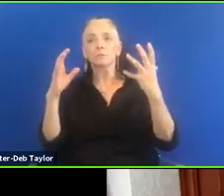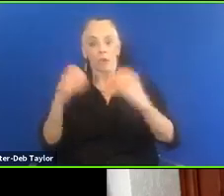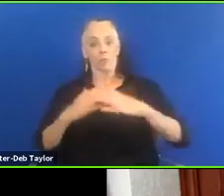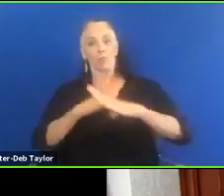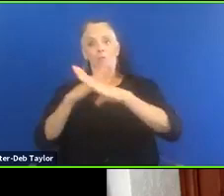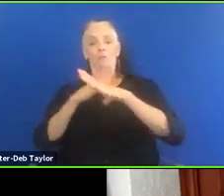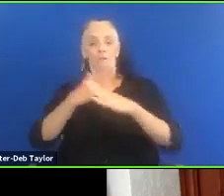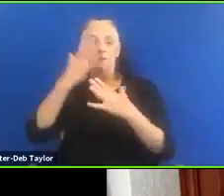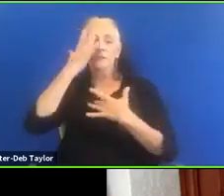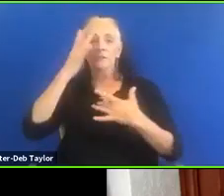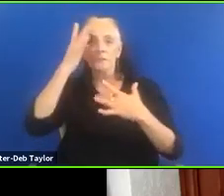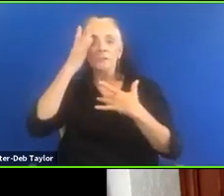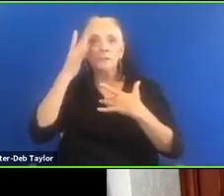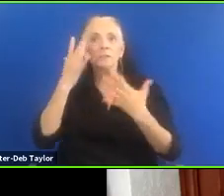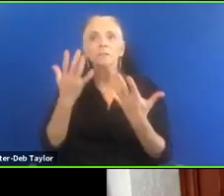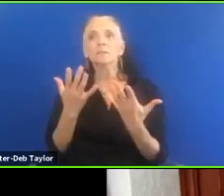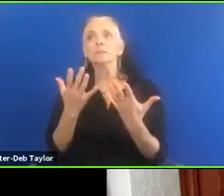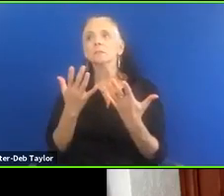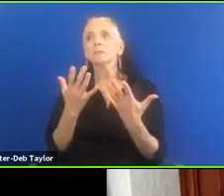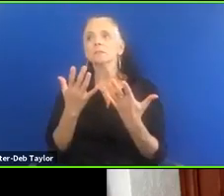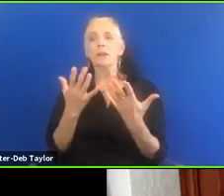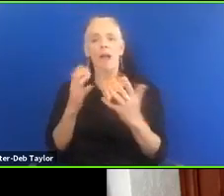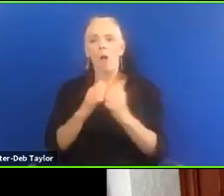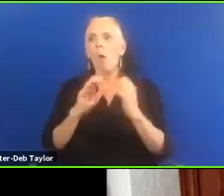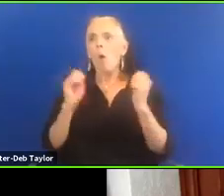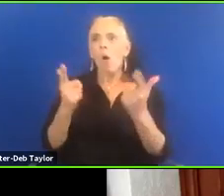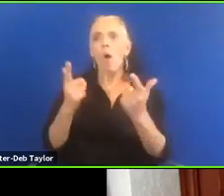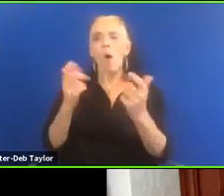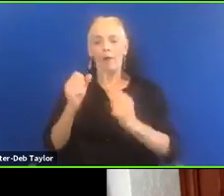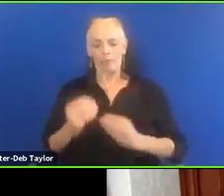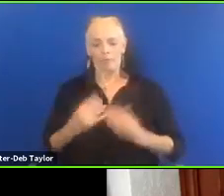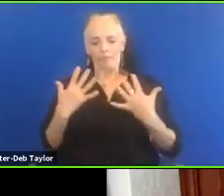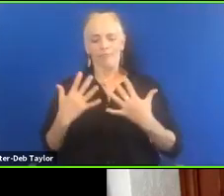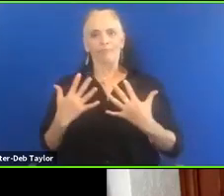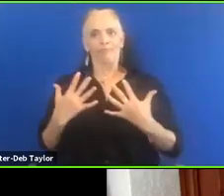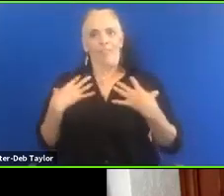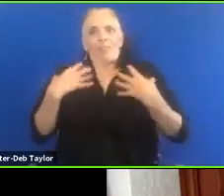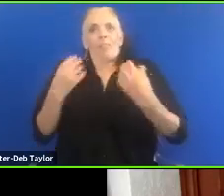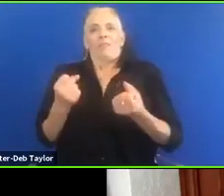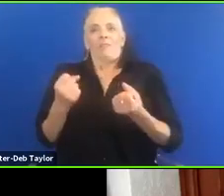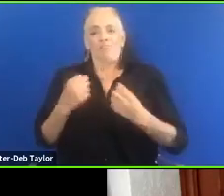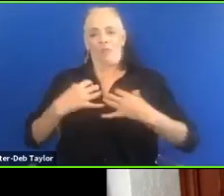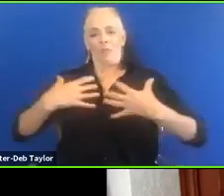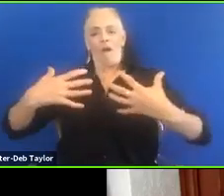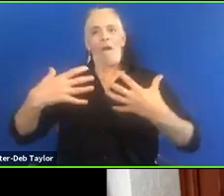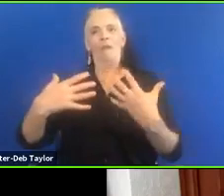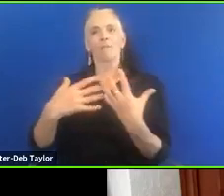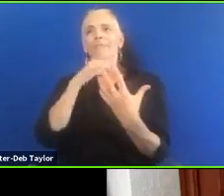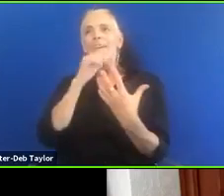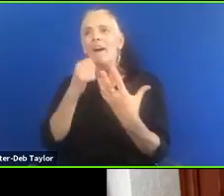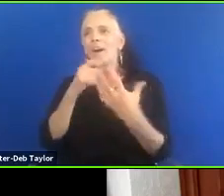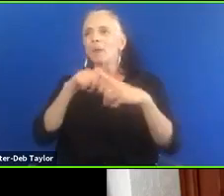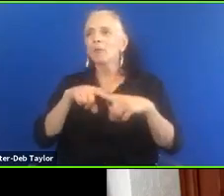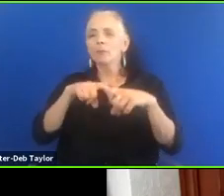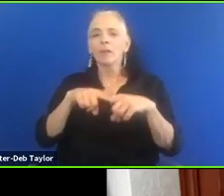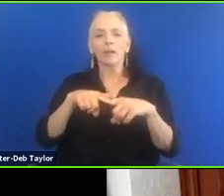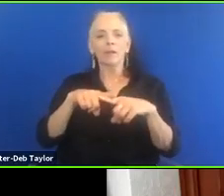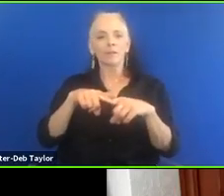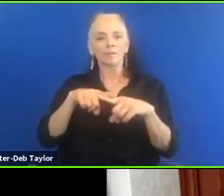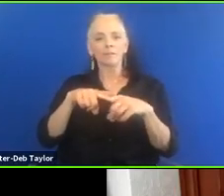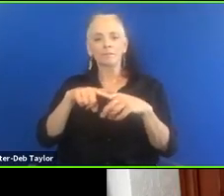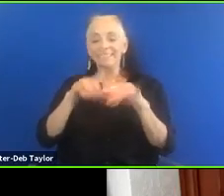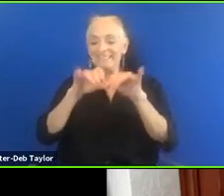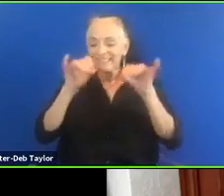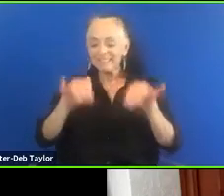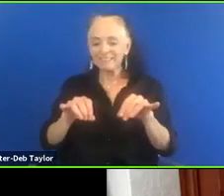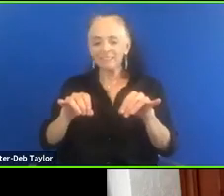what thriving altogether looks like, rather than relying on a system that is built